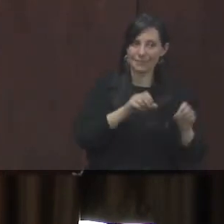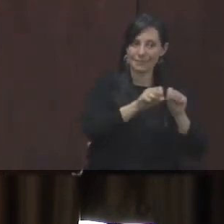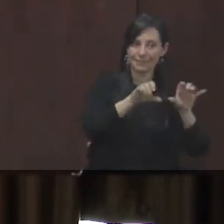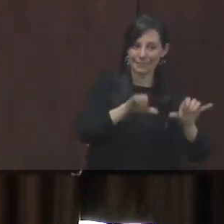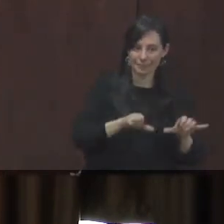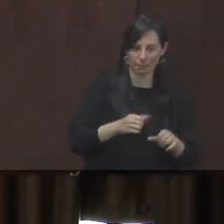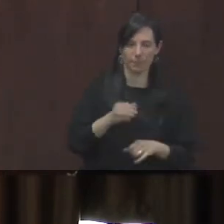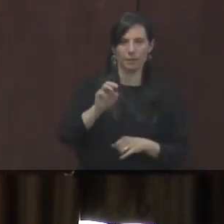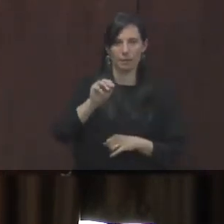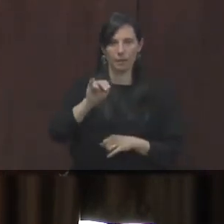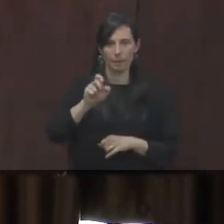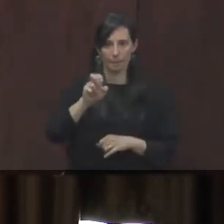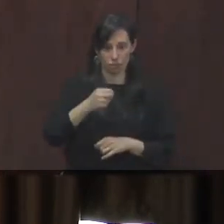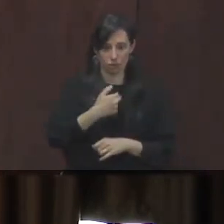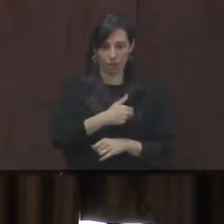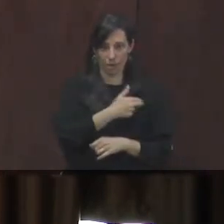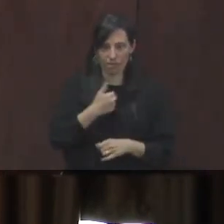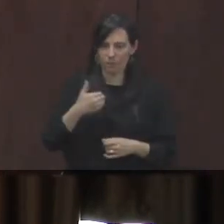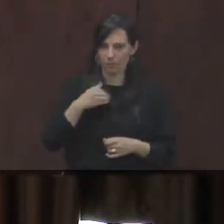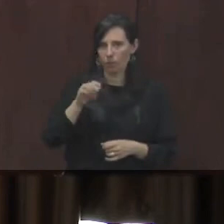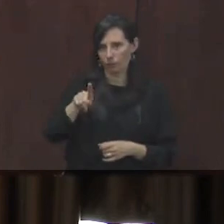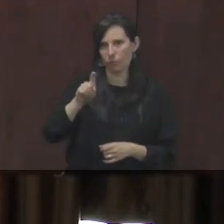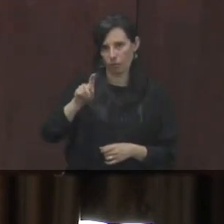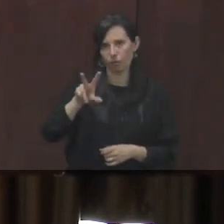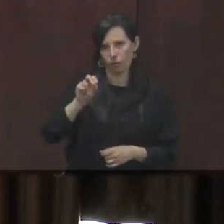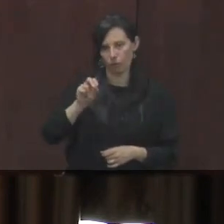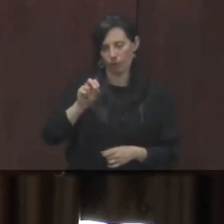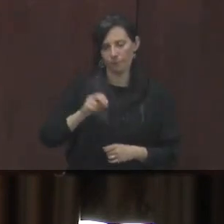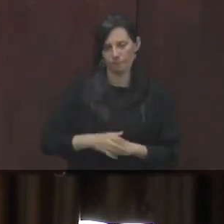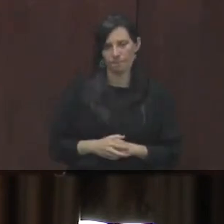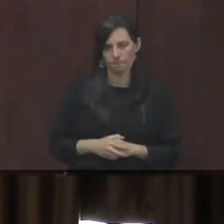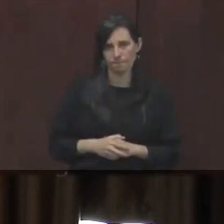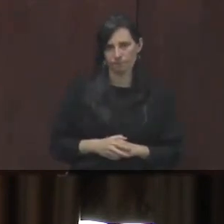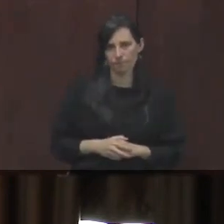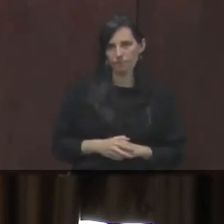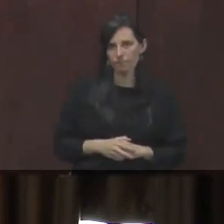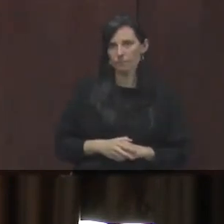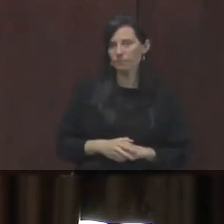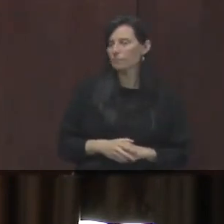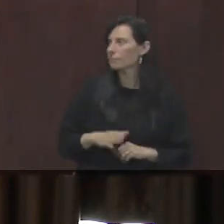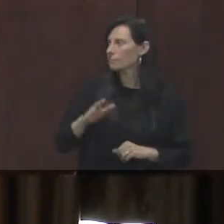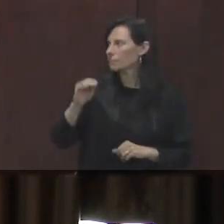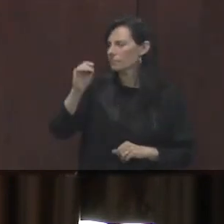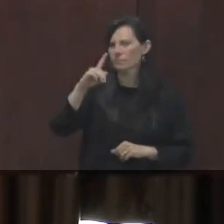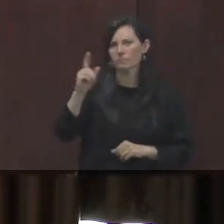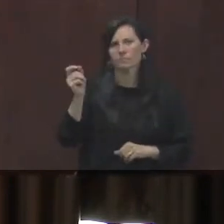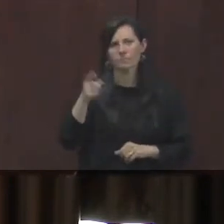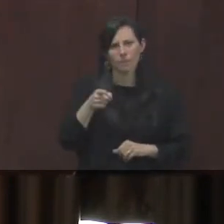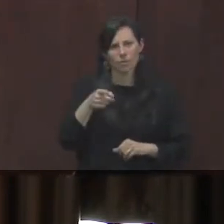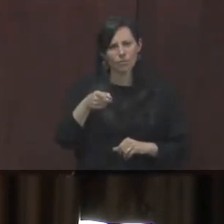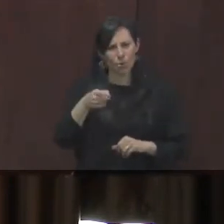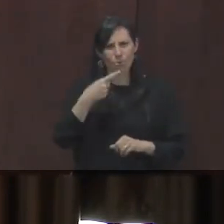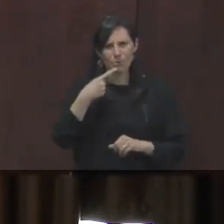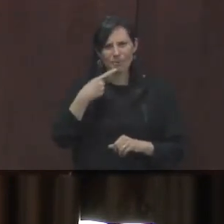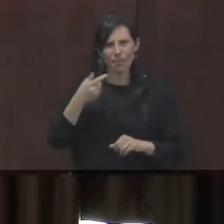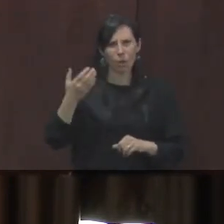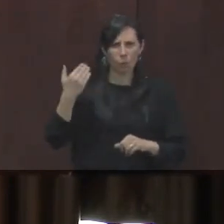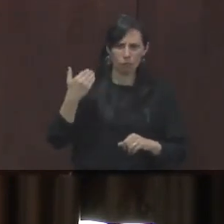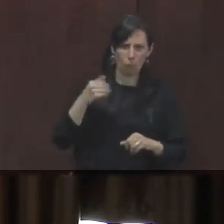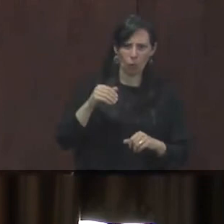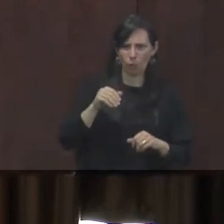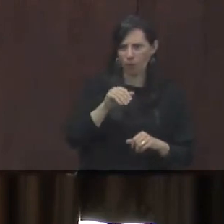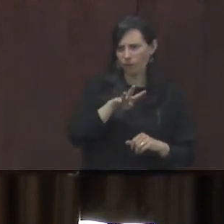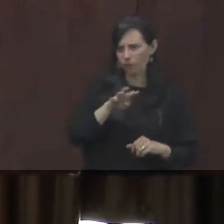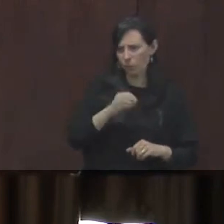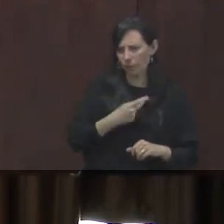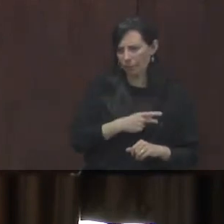Dr. Hathaway, when you say, we've gone from 40 to 130, of course,